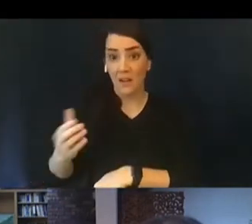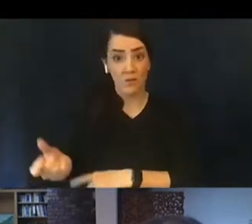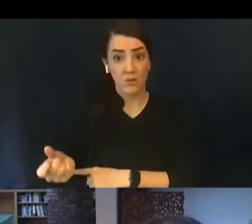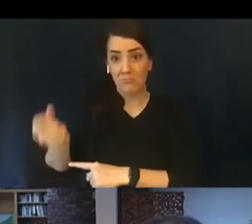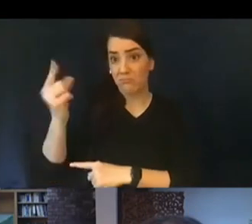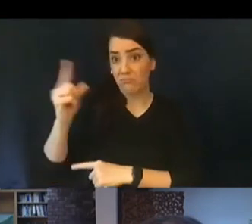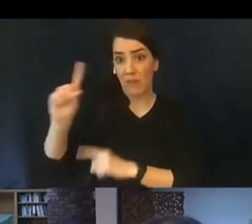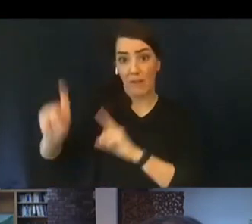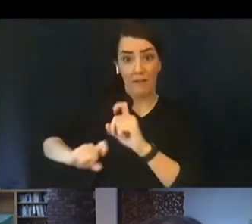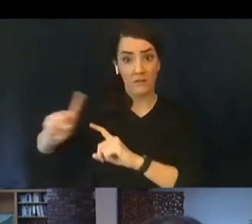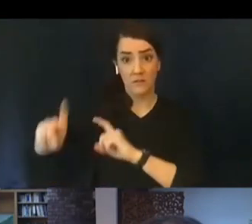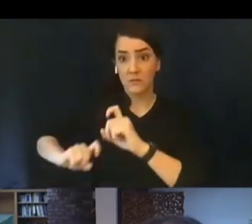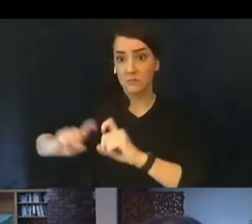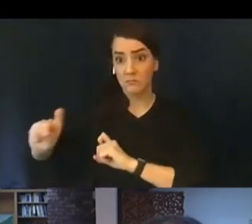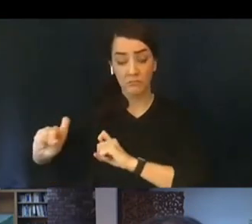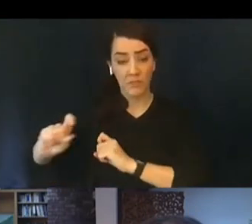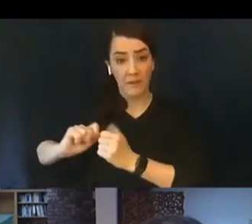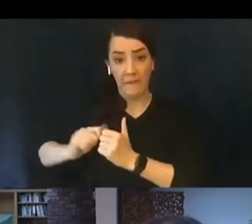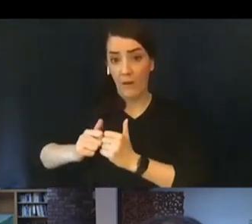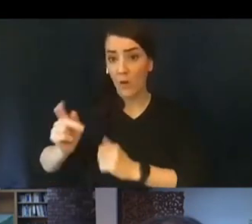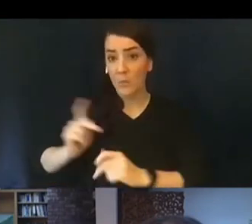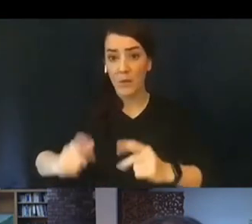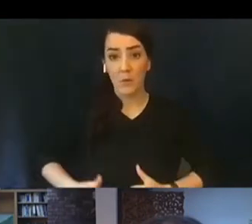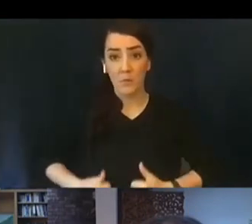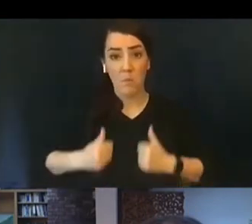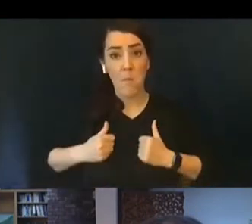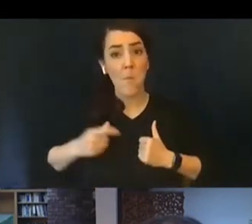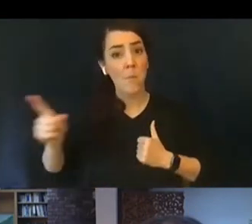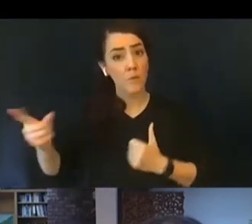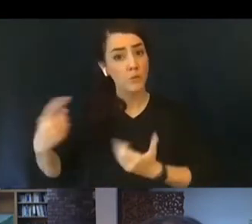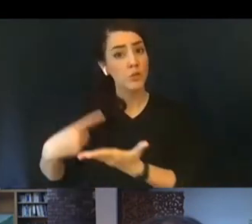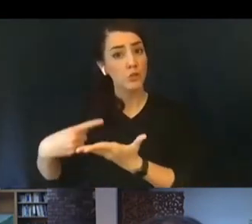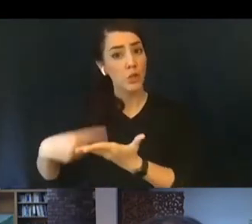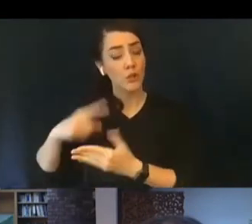her much about. She talked about boiling leather.